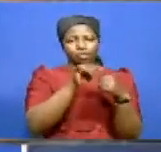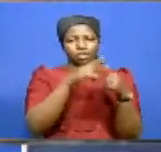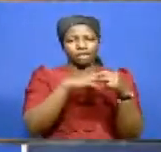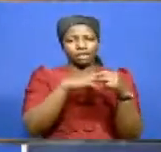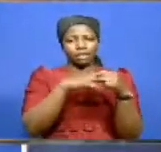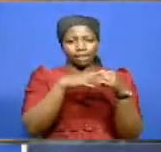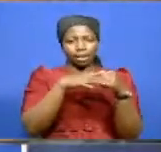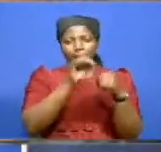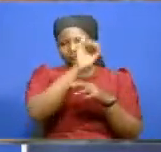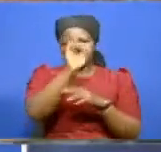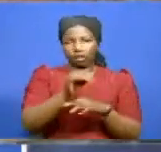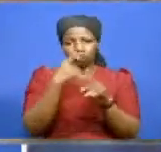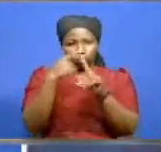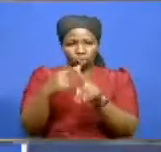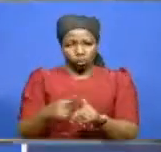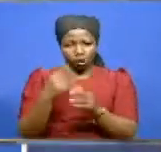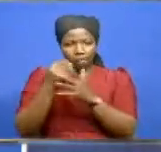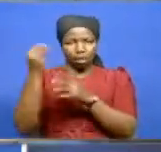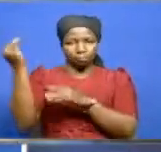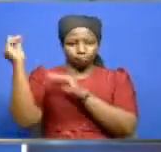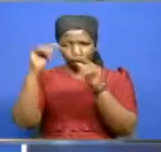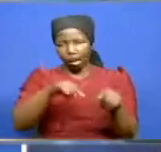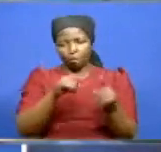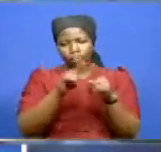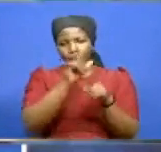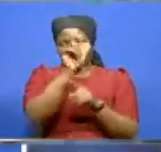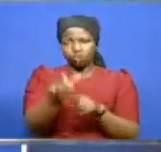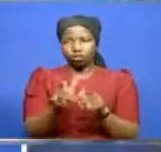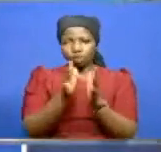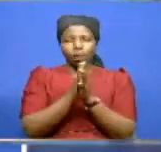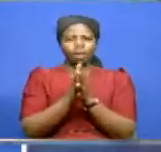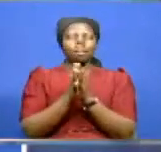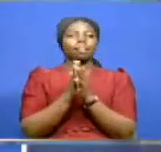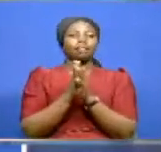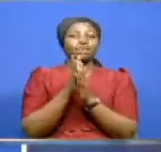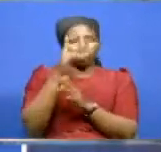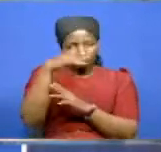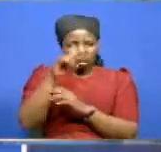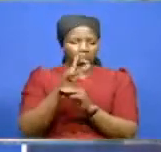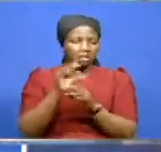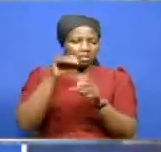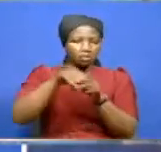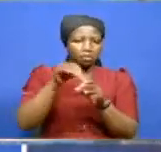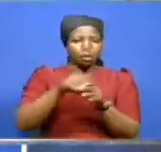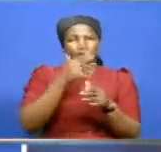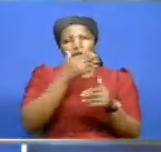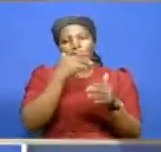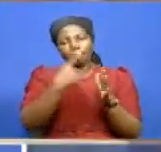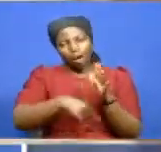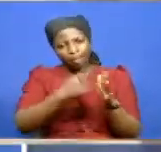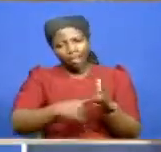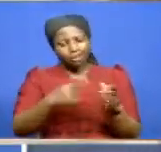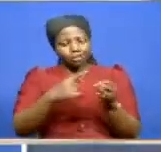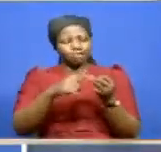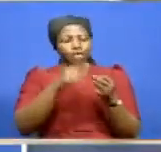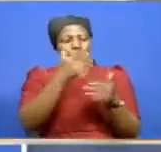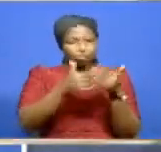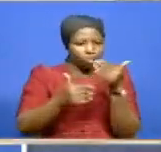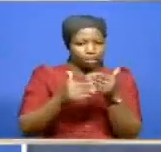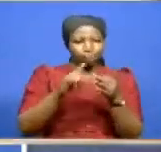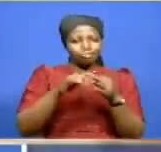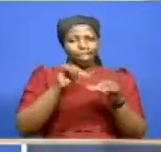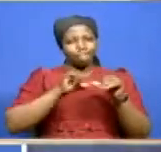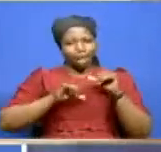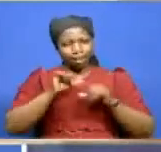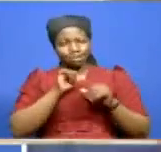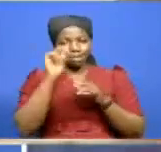total FDI inflows into the region, with significant investment in manufacturing, construction and services. Kenya saw a total of